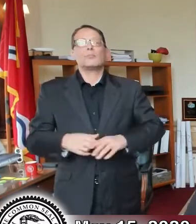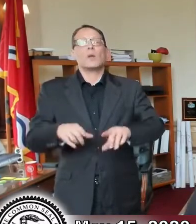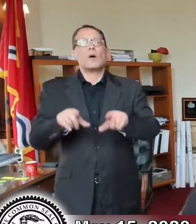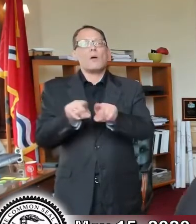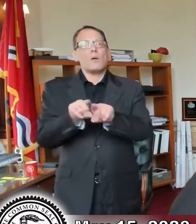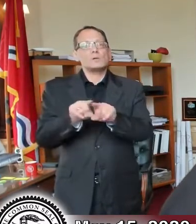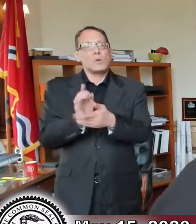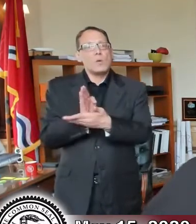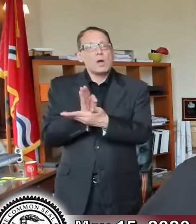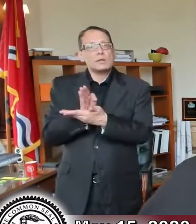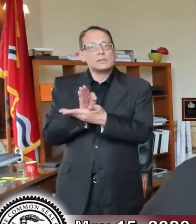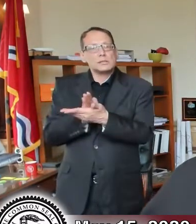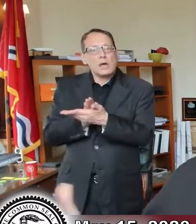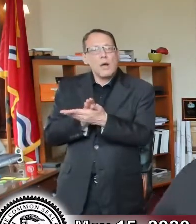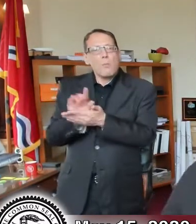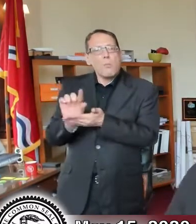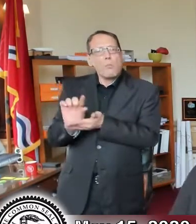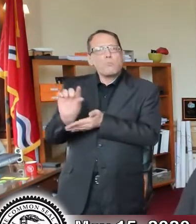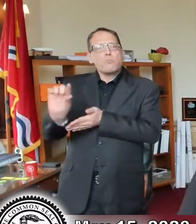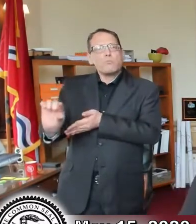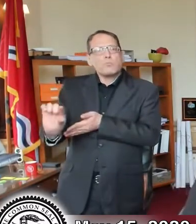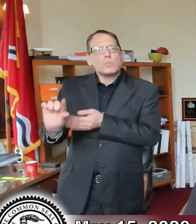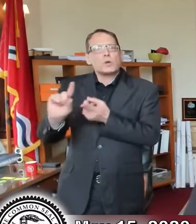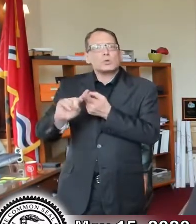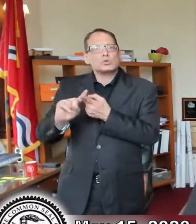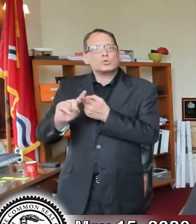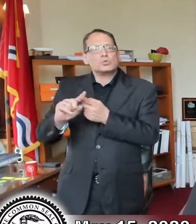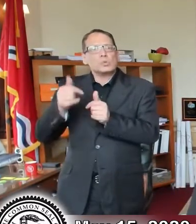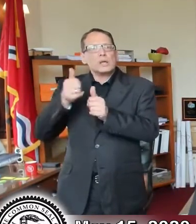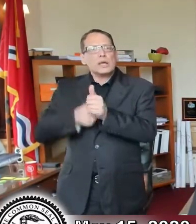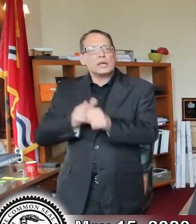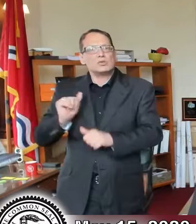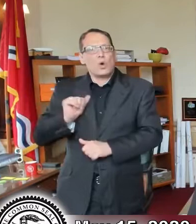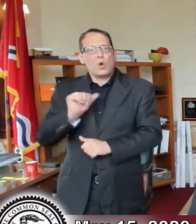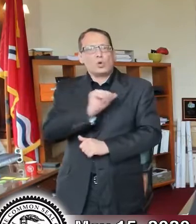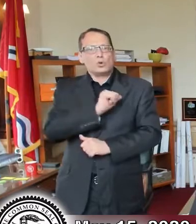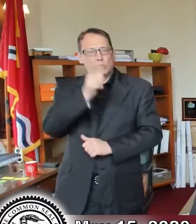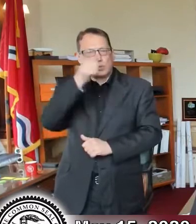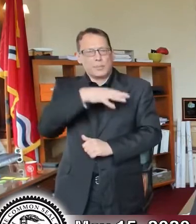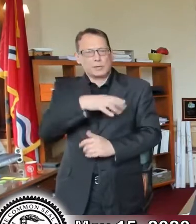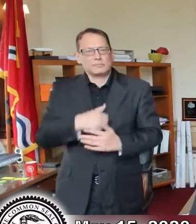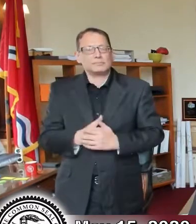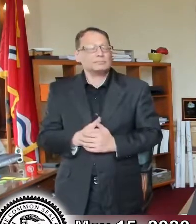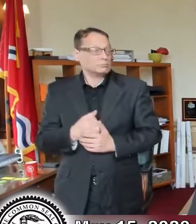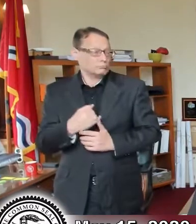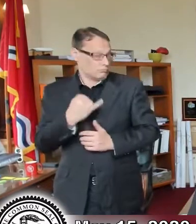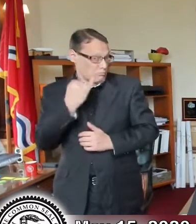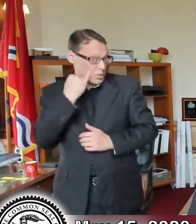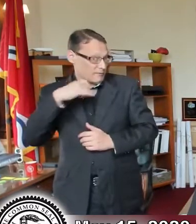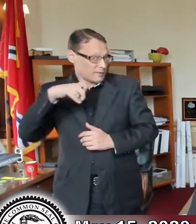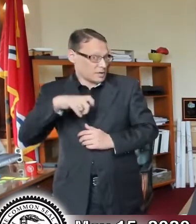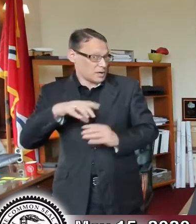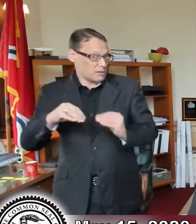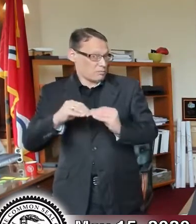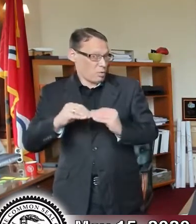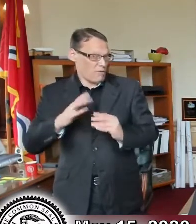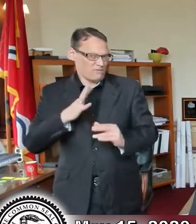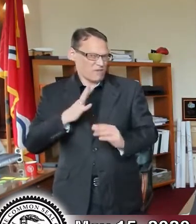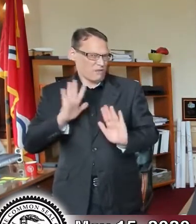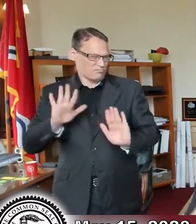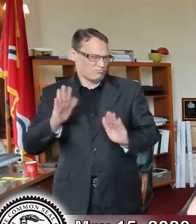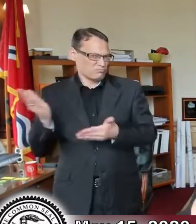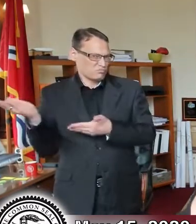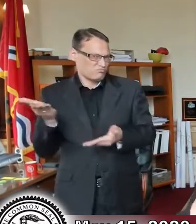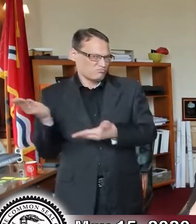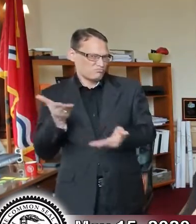some masks, a small supply of masks to every alderman, and if they can get more if they need them, just to carry